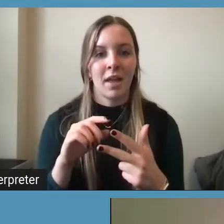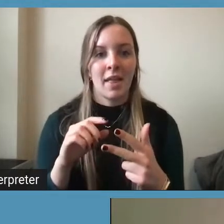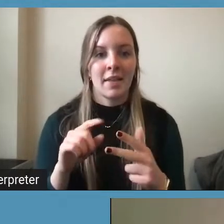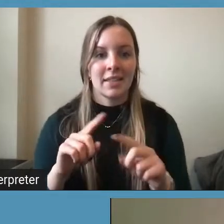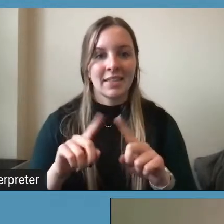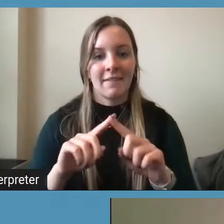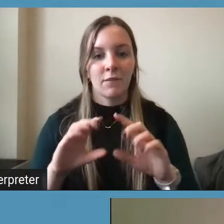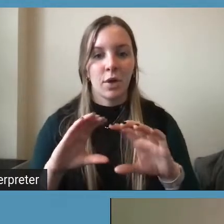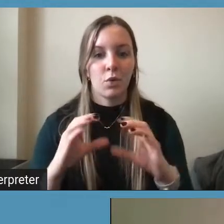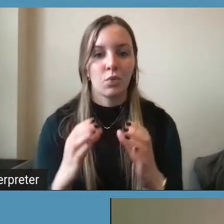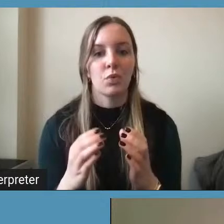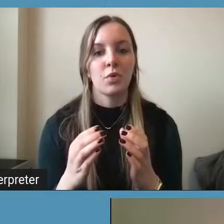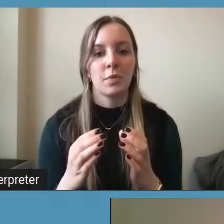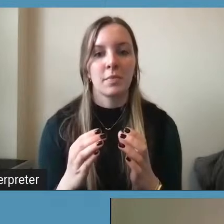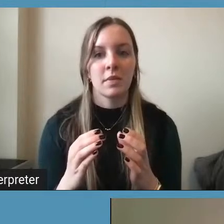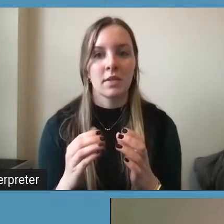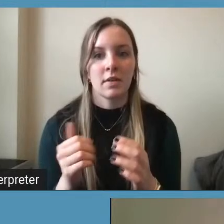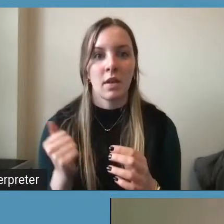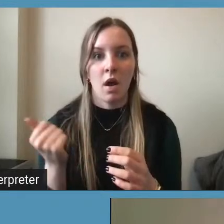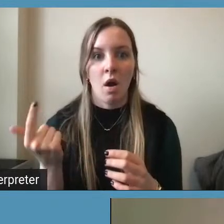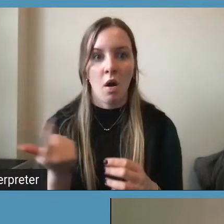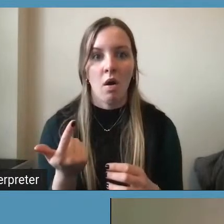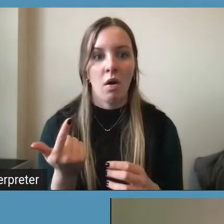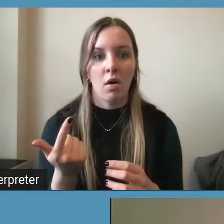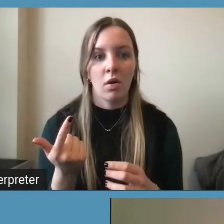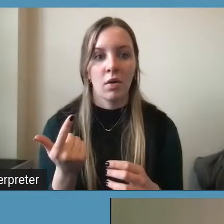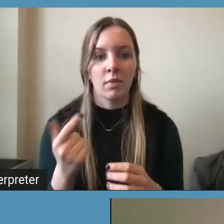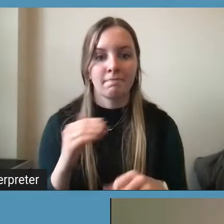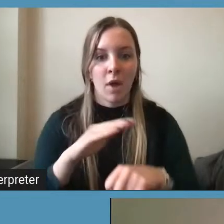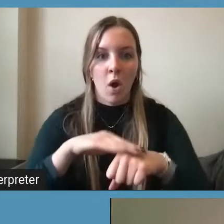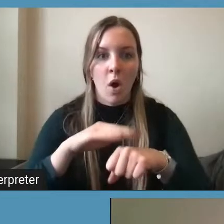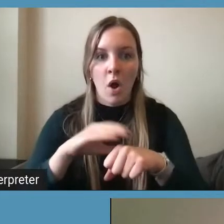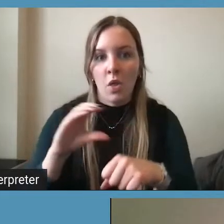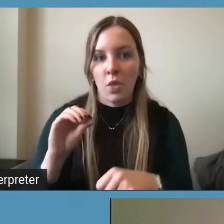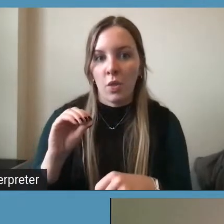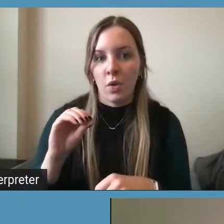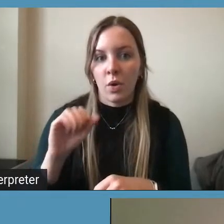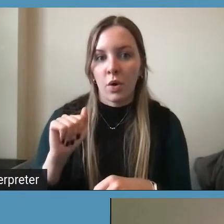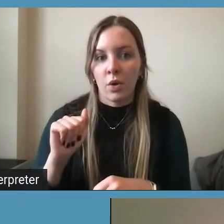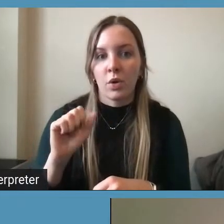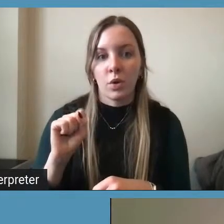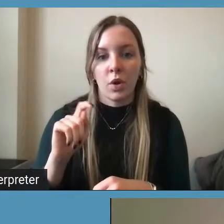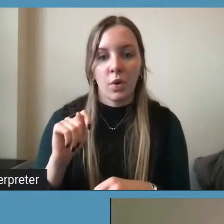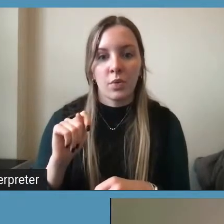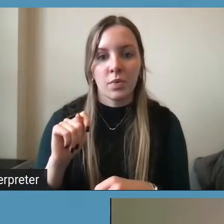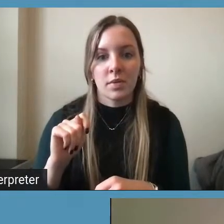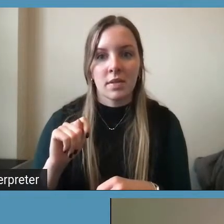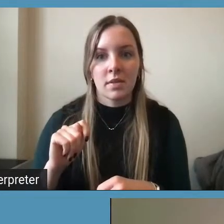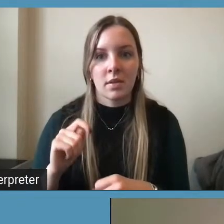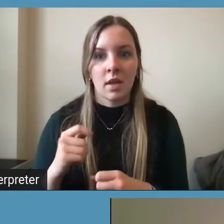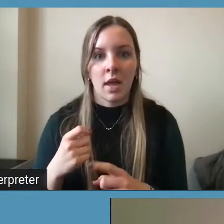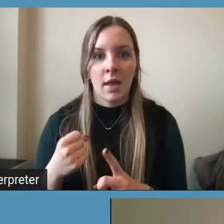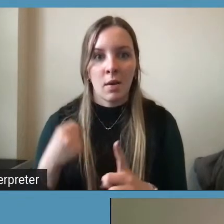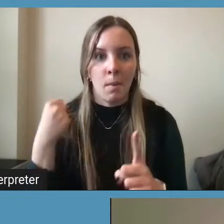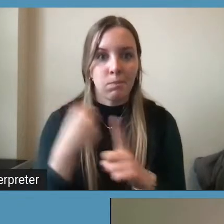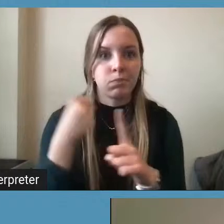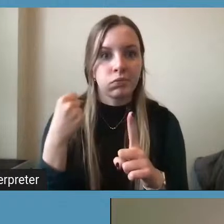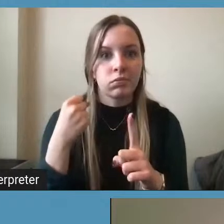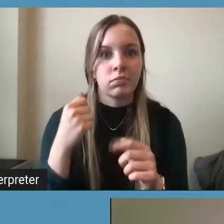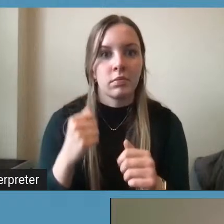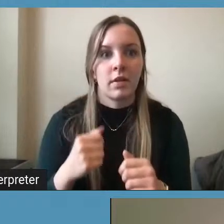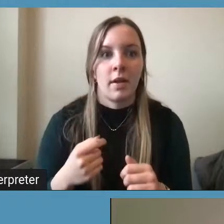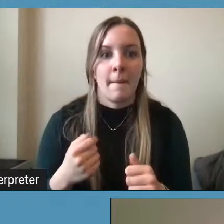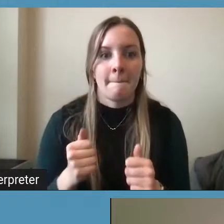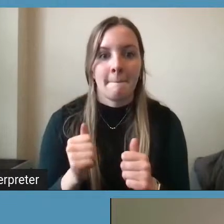they're all coastal and very much impacted by rising sea levels. Yeah. So the goal of